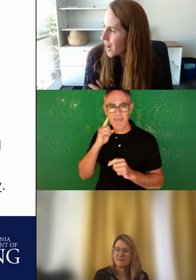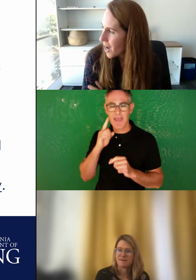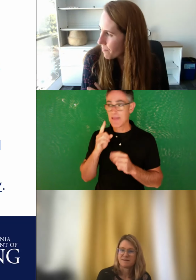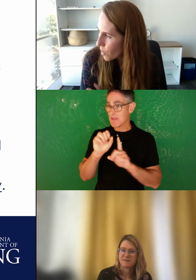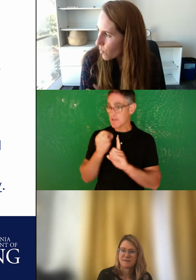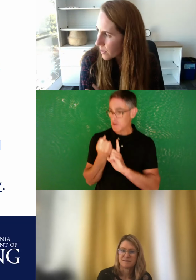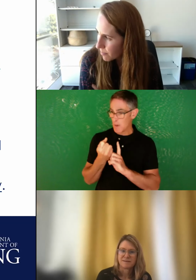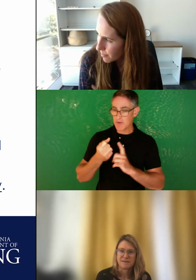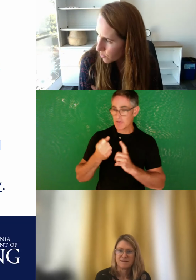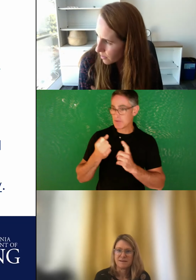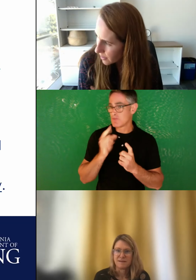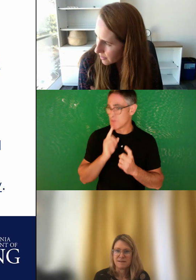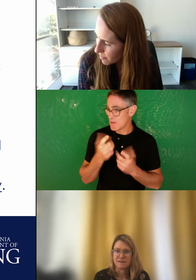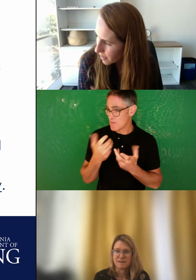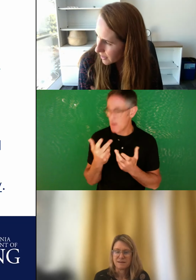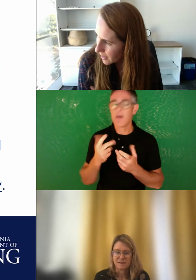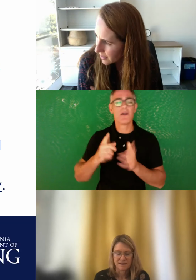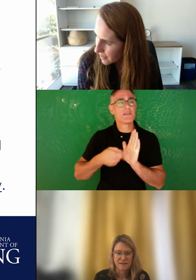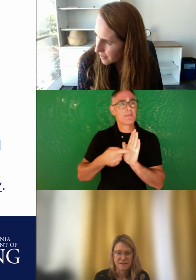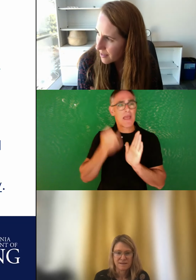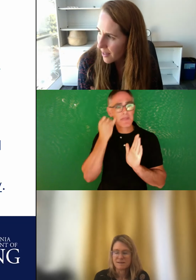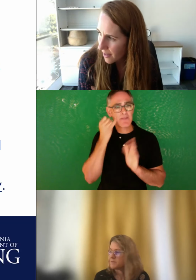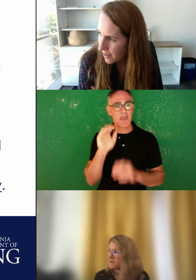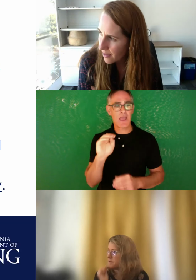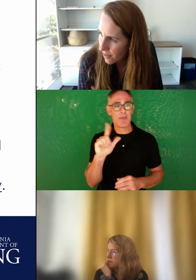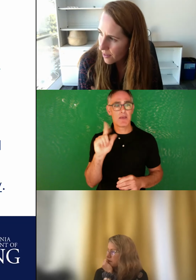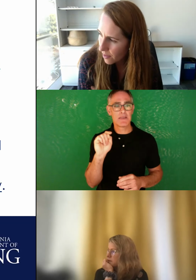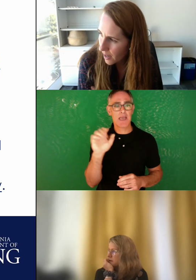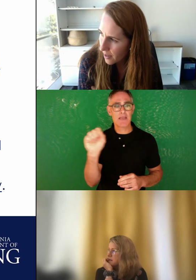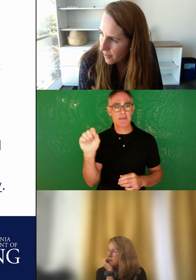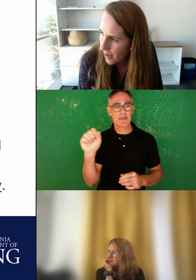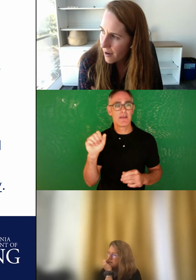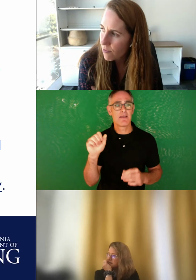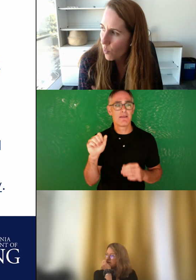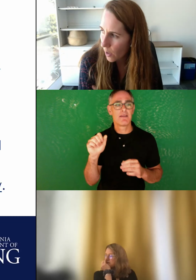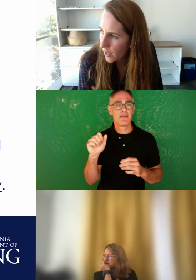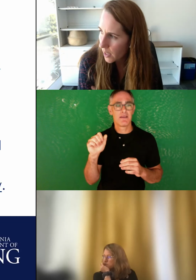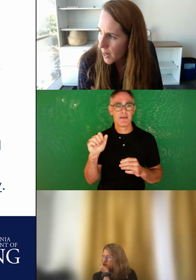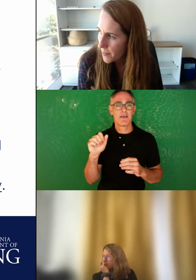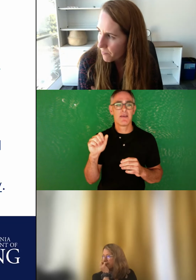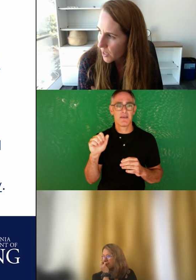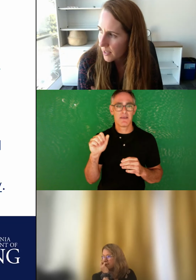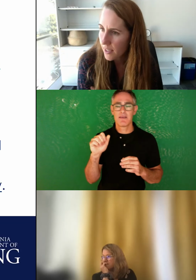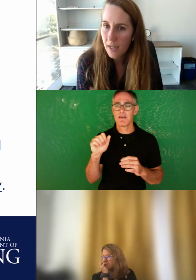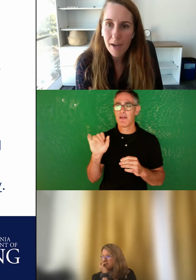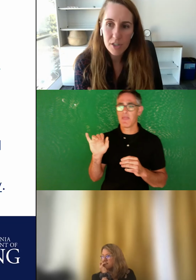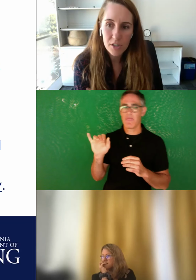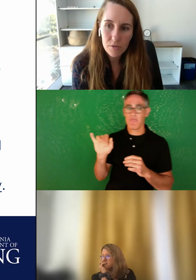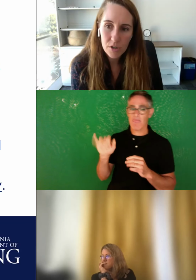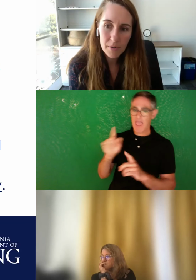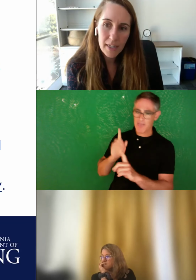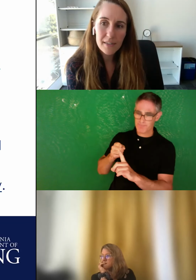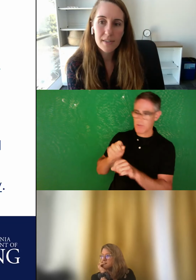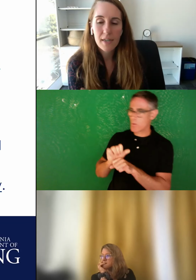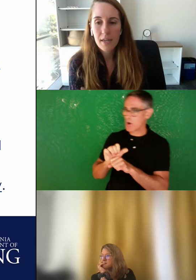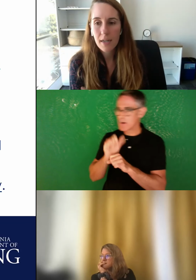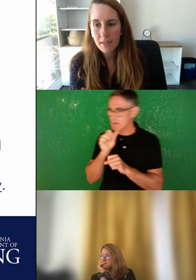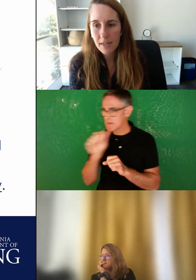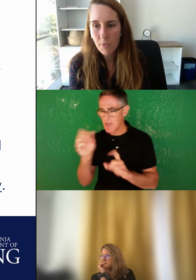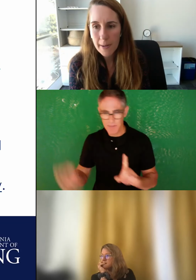that sometimes when there is MLTSS, that work doesn't come out to